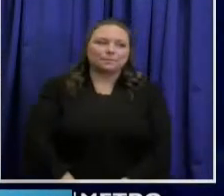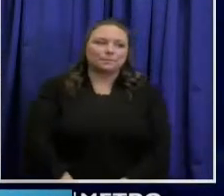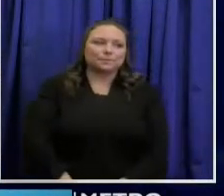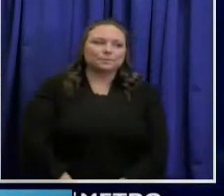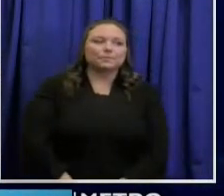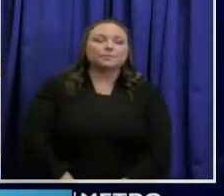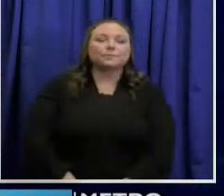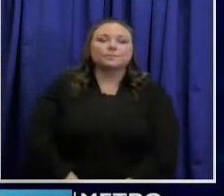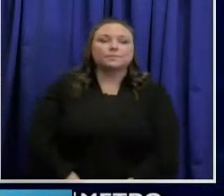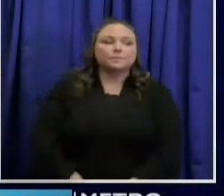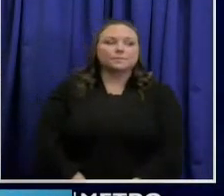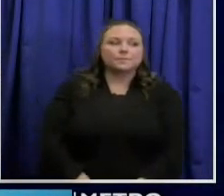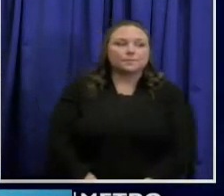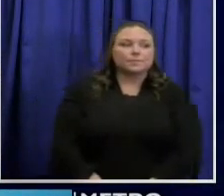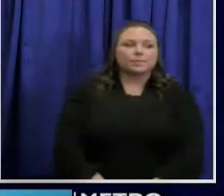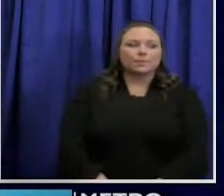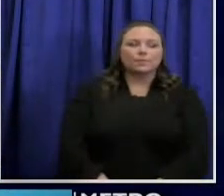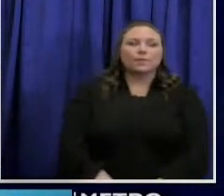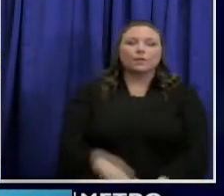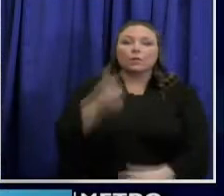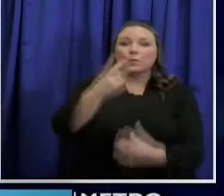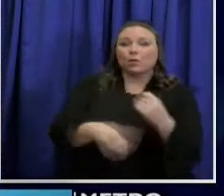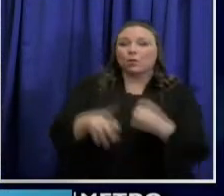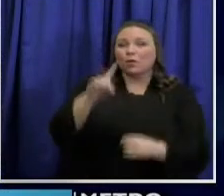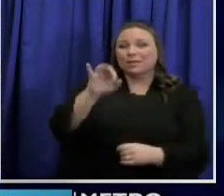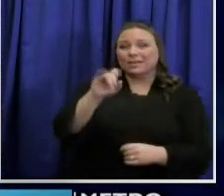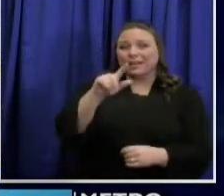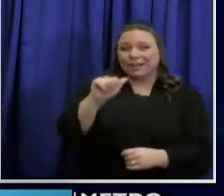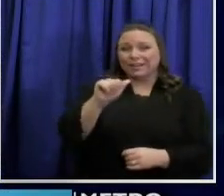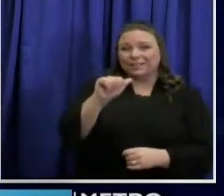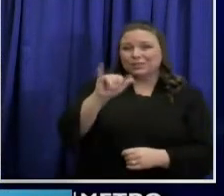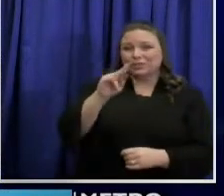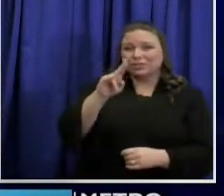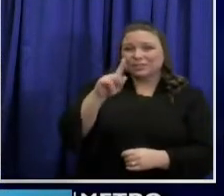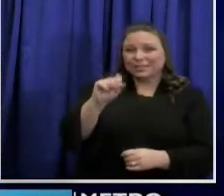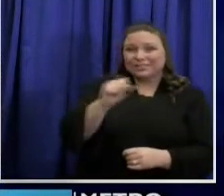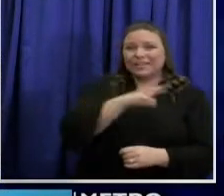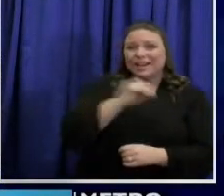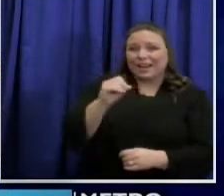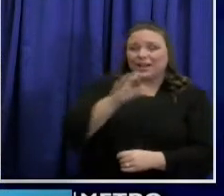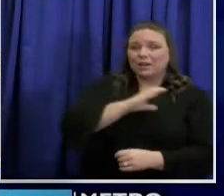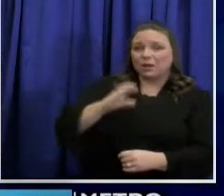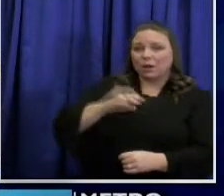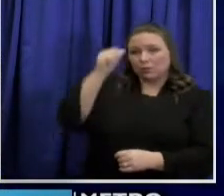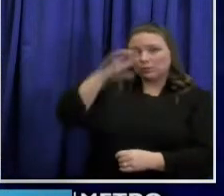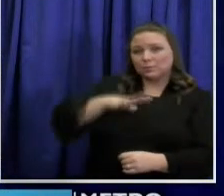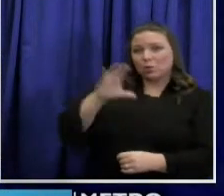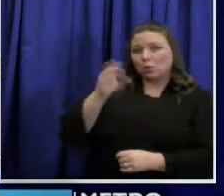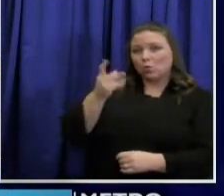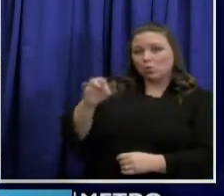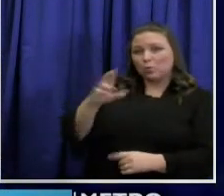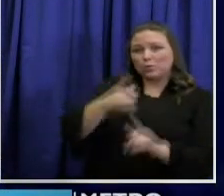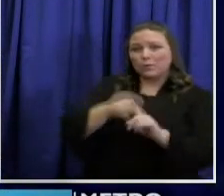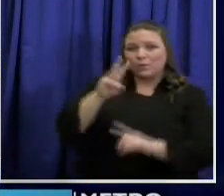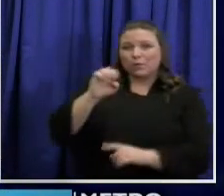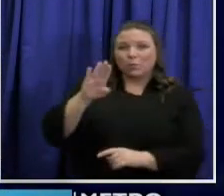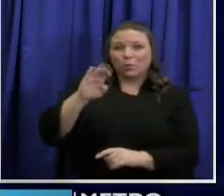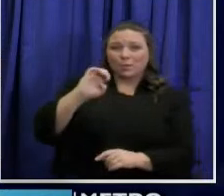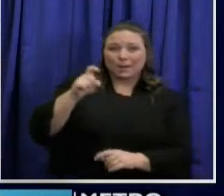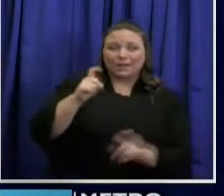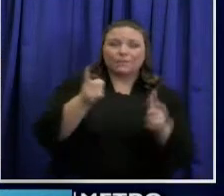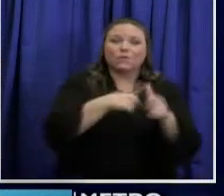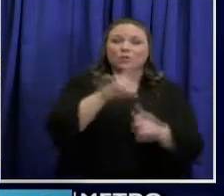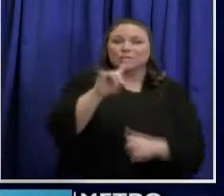All right, both DeCosta Jenkins and Congressman Cooper will be joining us by WebEx. We'll hear first from